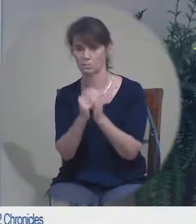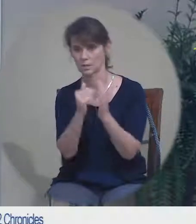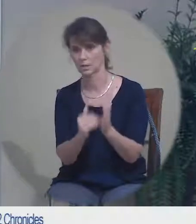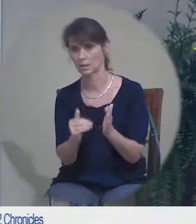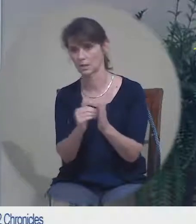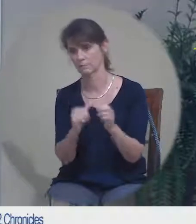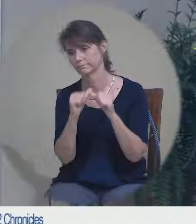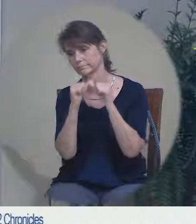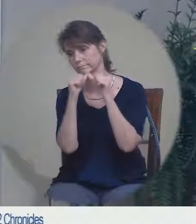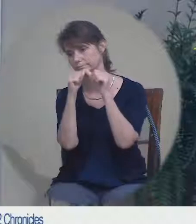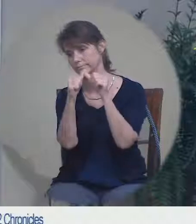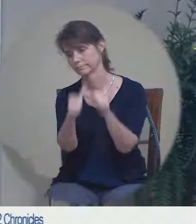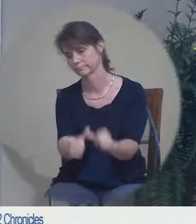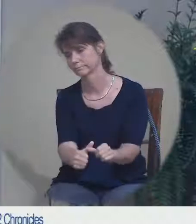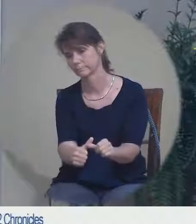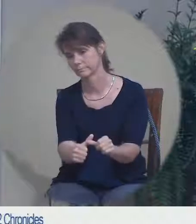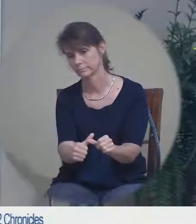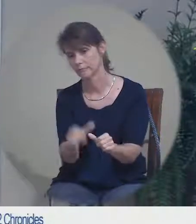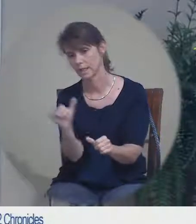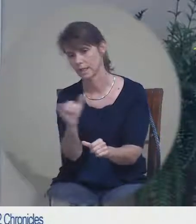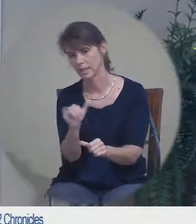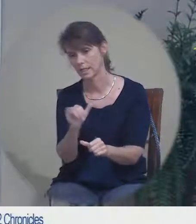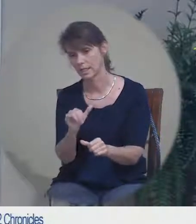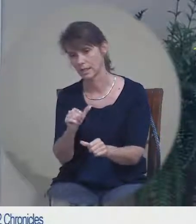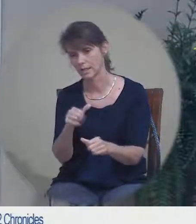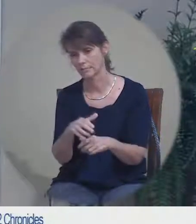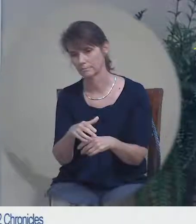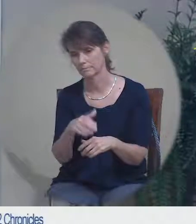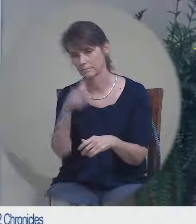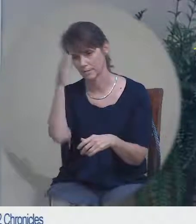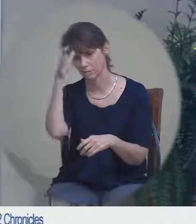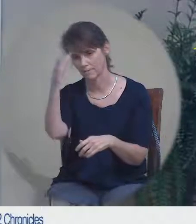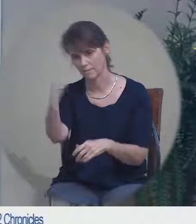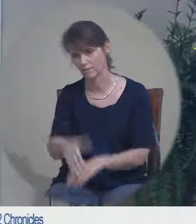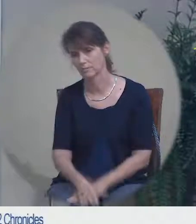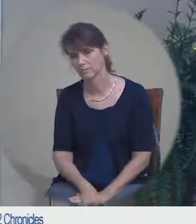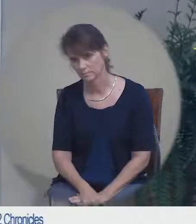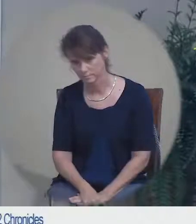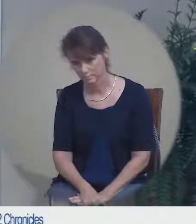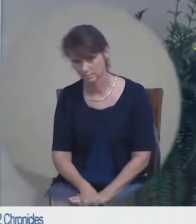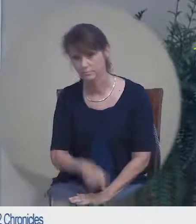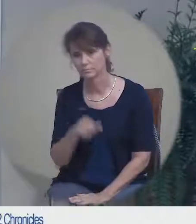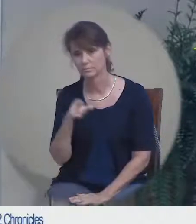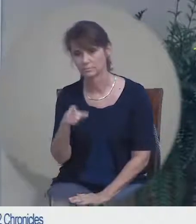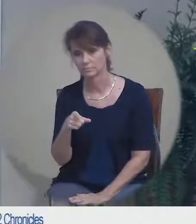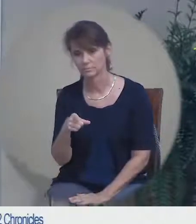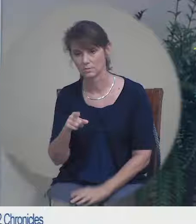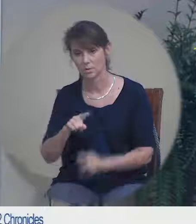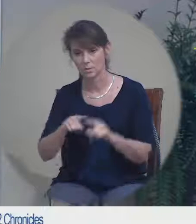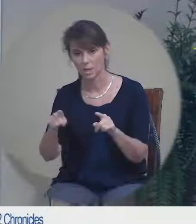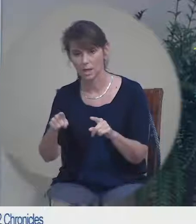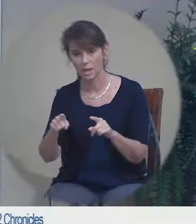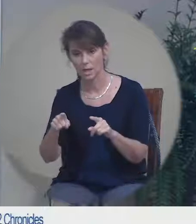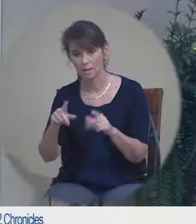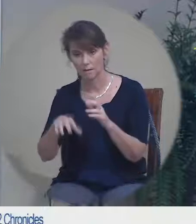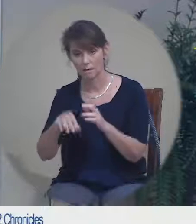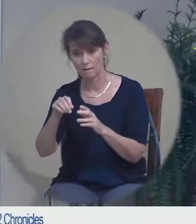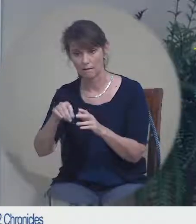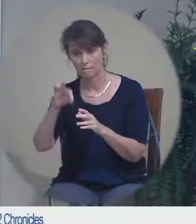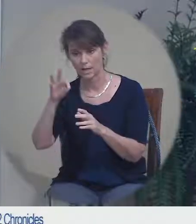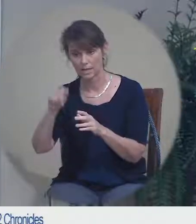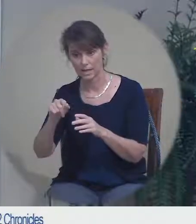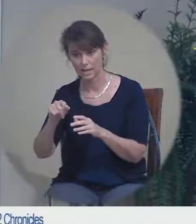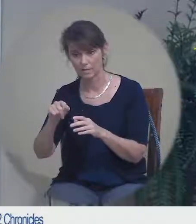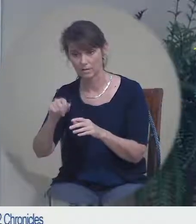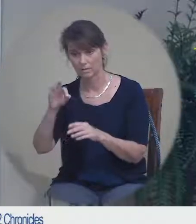set up in the north. But strangely, when he hears the news that Elisha is dying, that